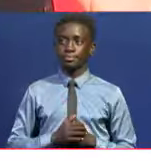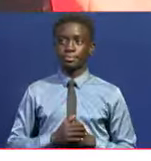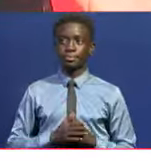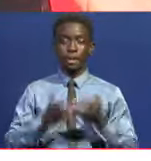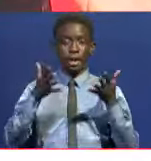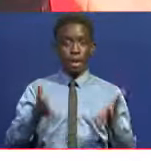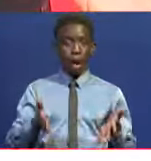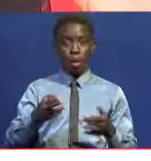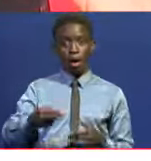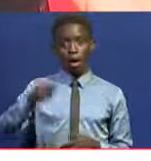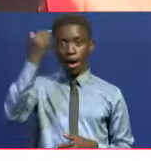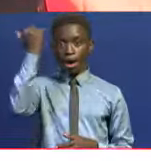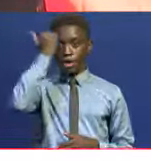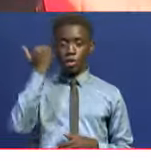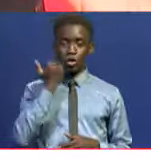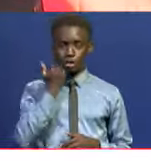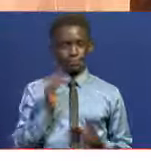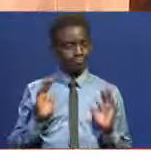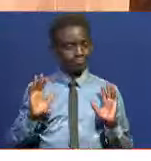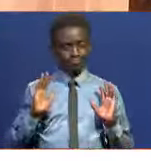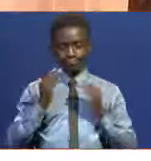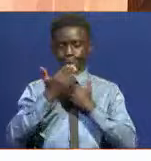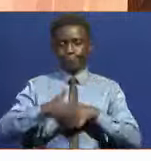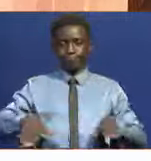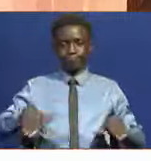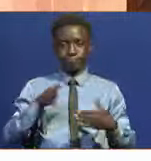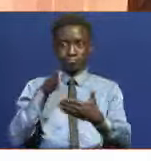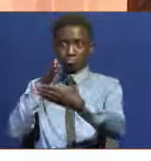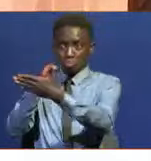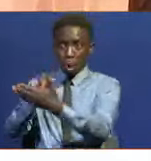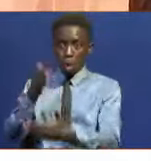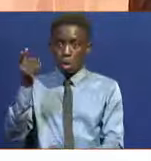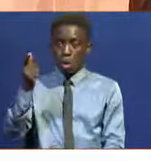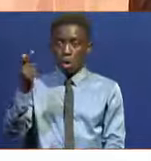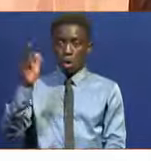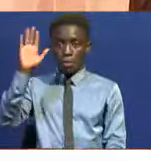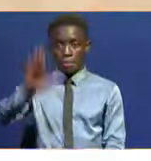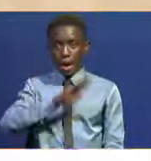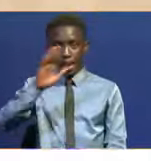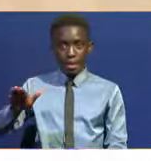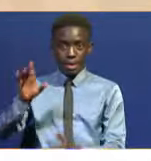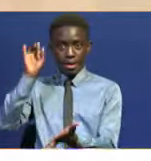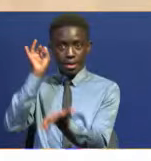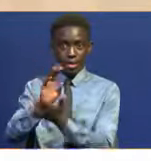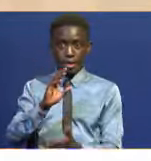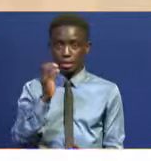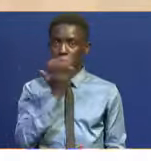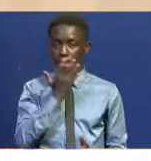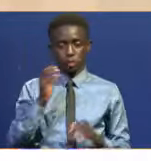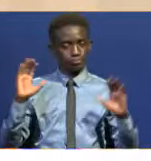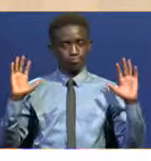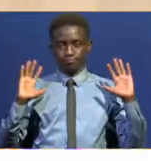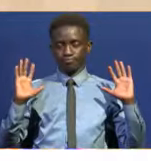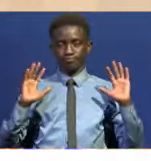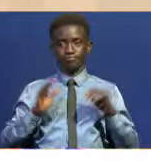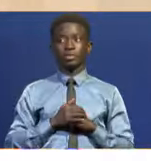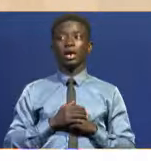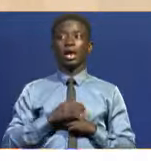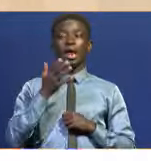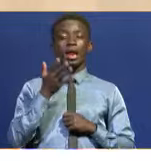orders stopping the impeachment proceedings against Deputy President Rigathi Gachagua. So my brother President William